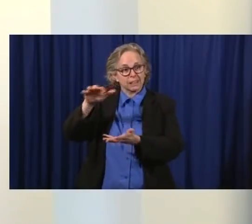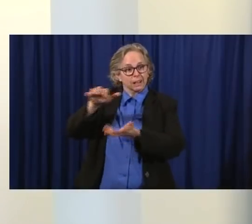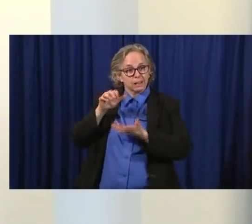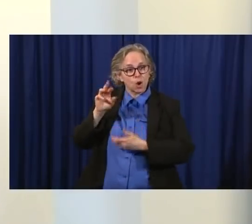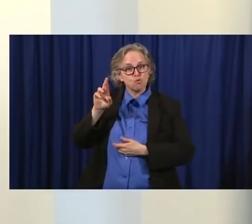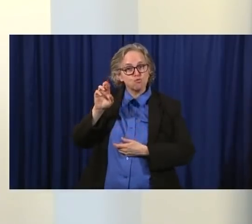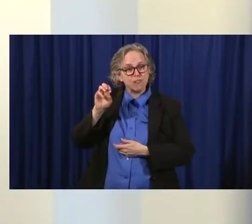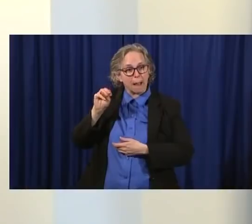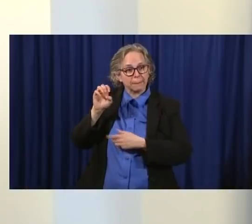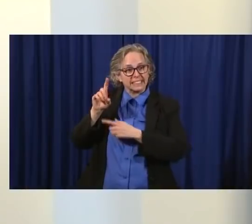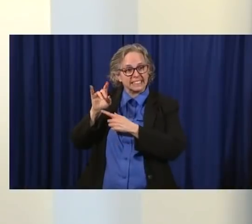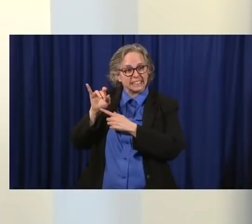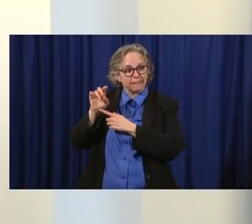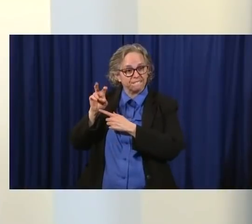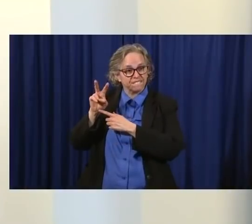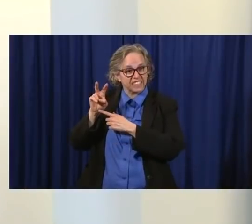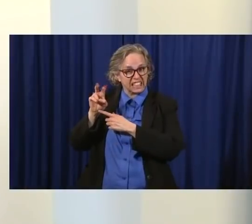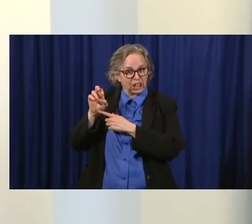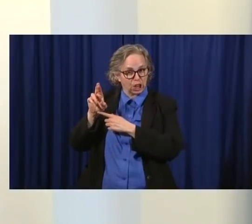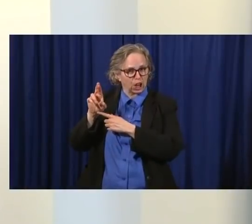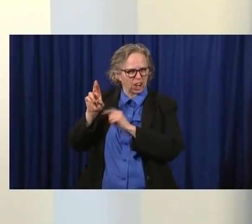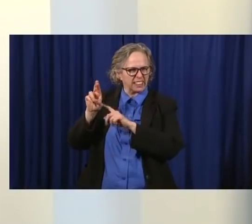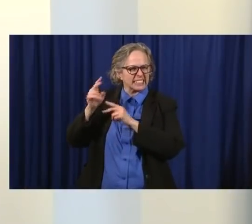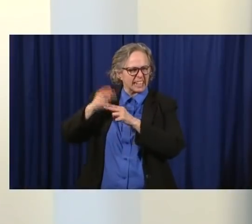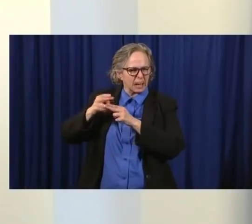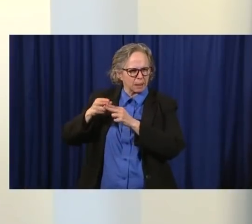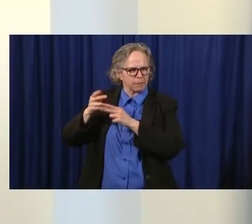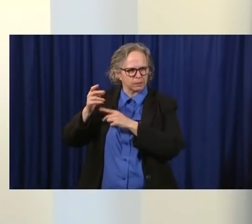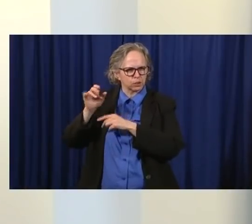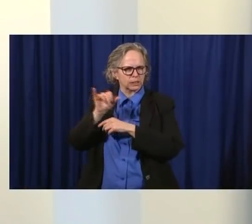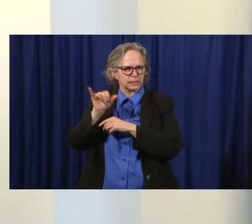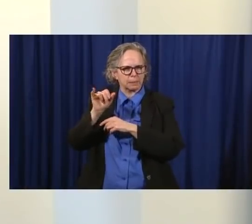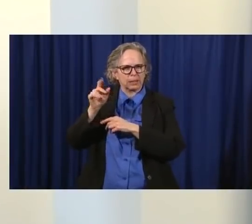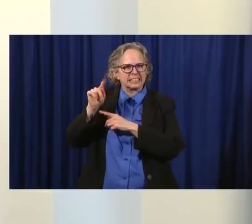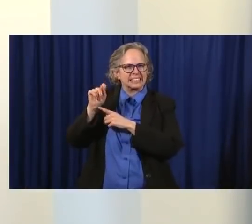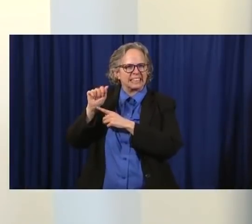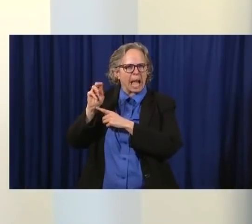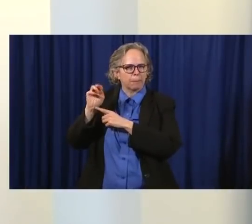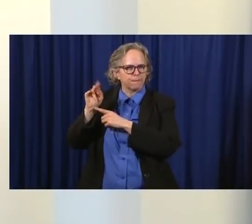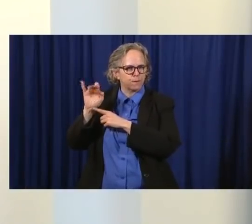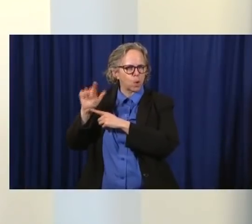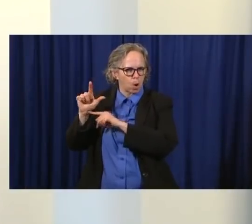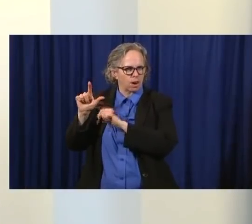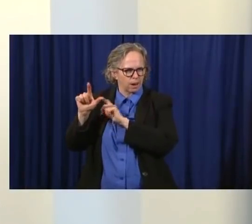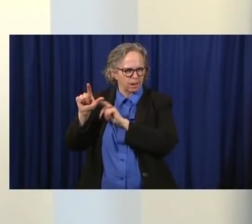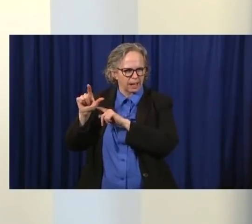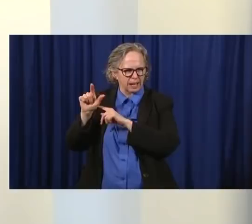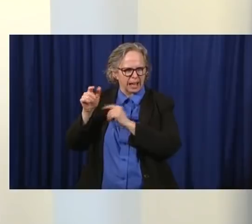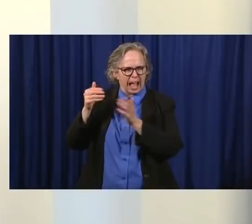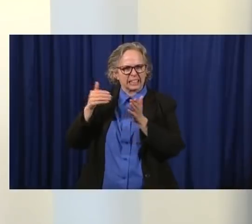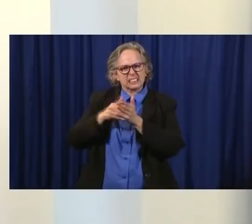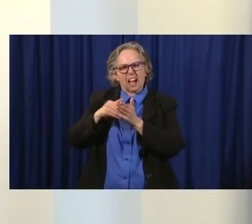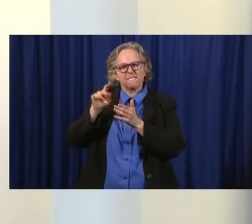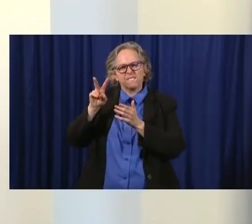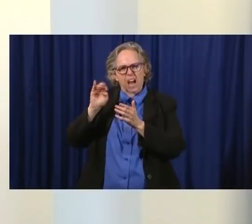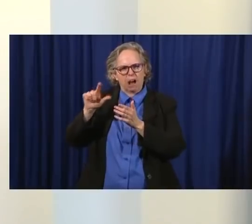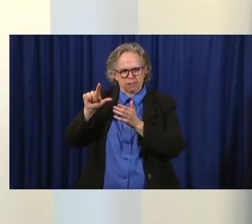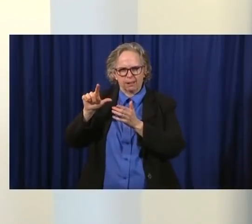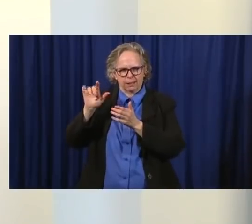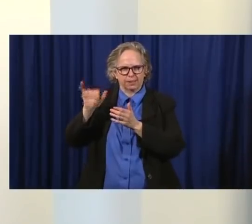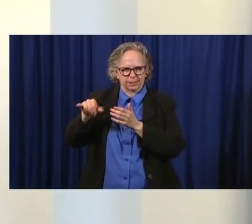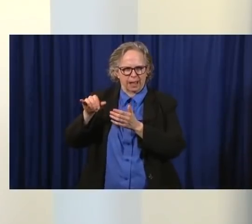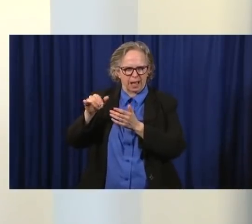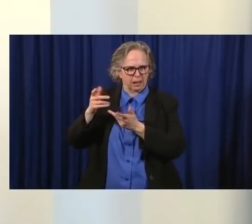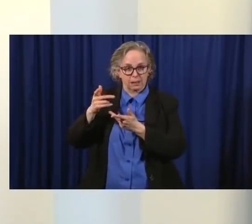antiviral therapy. A lot like Tamiflu, it doesn't keep you from getting it. It's used actually right now in the sickest